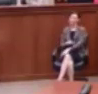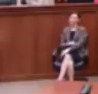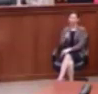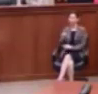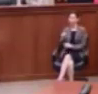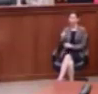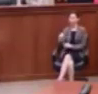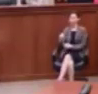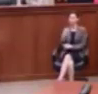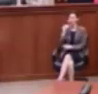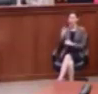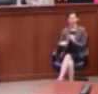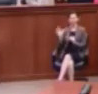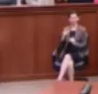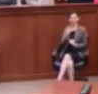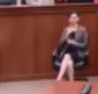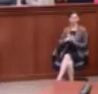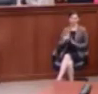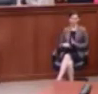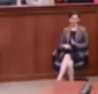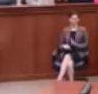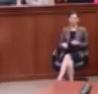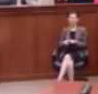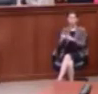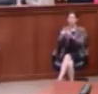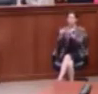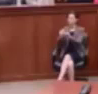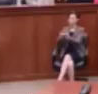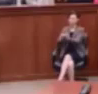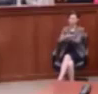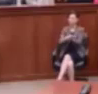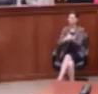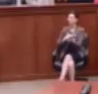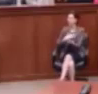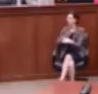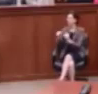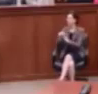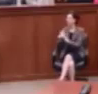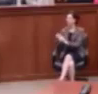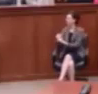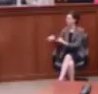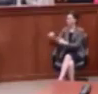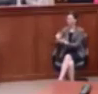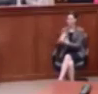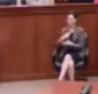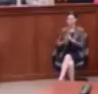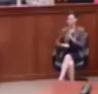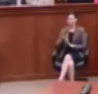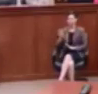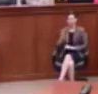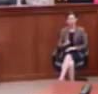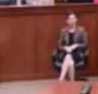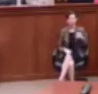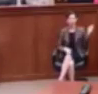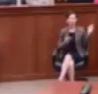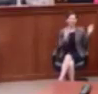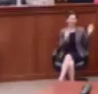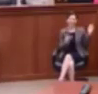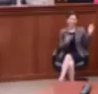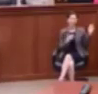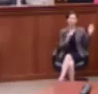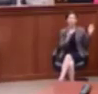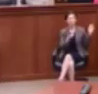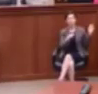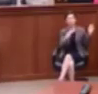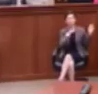we had originally with this program. And again, I commend the department. I'm glad to have all the stakeholder input to help us get to that point. Thank you.